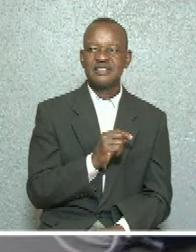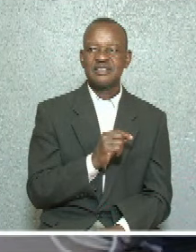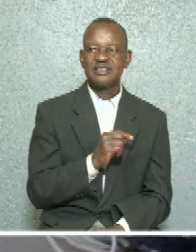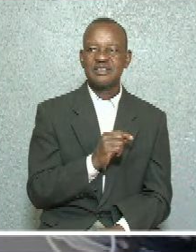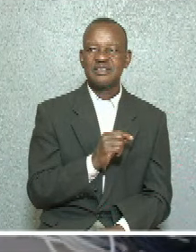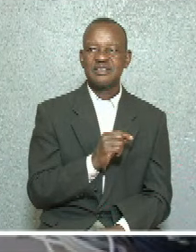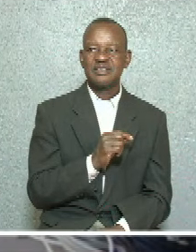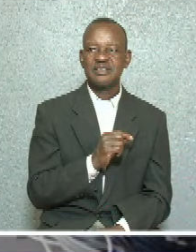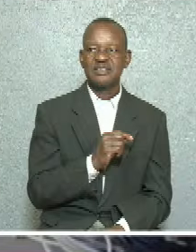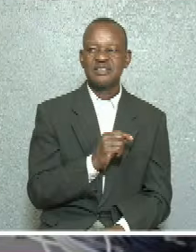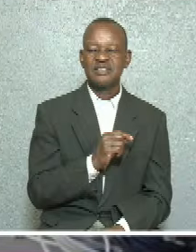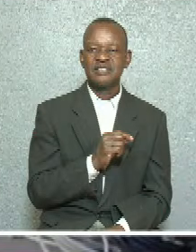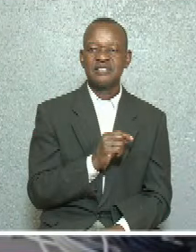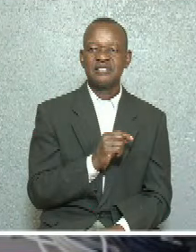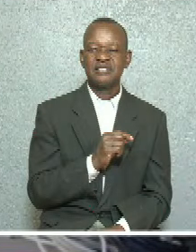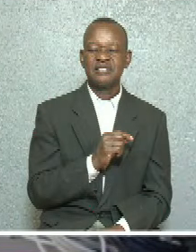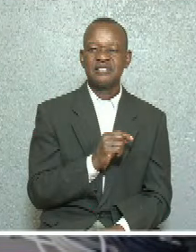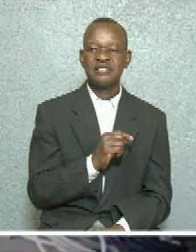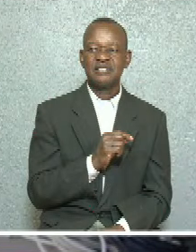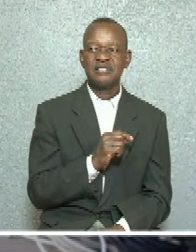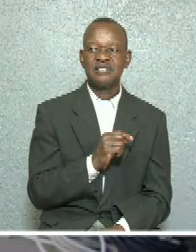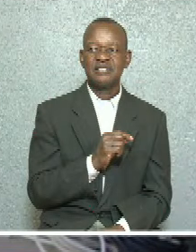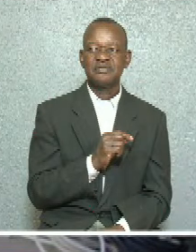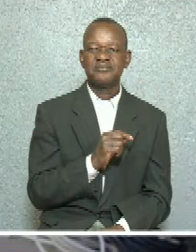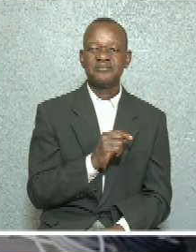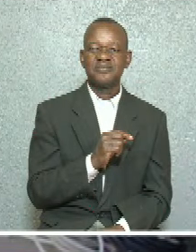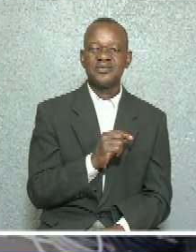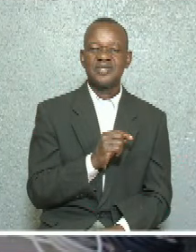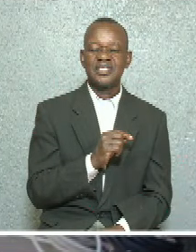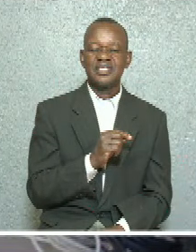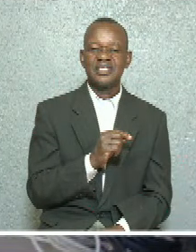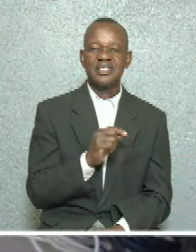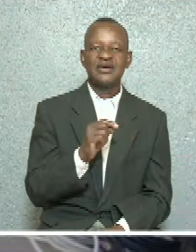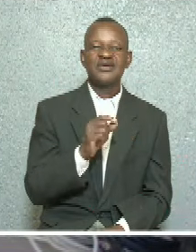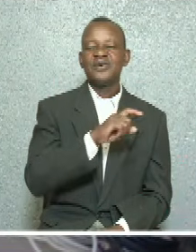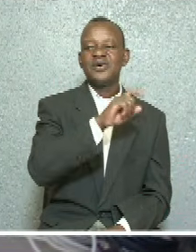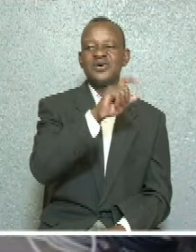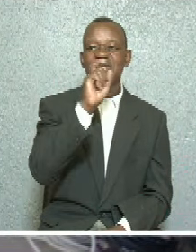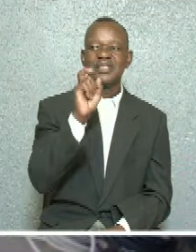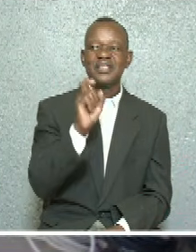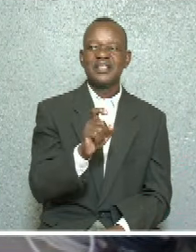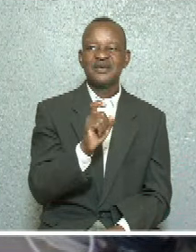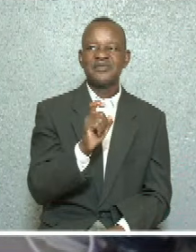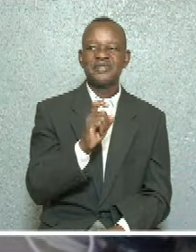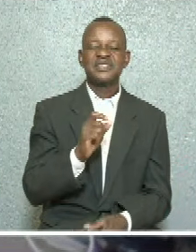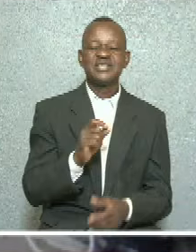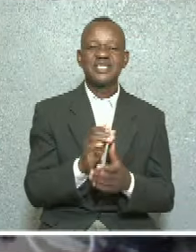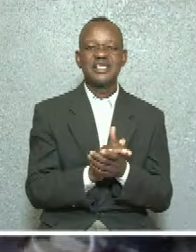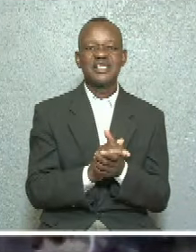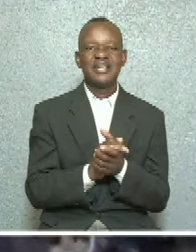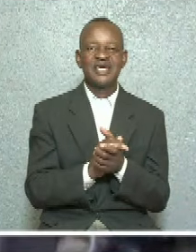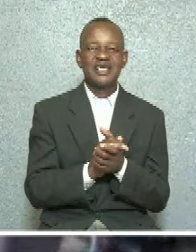I think her question is, what did he do in his private life? Did he sweep the house? Did he take care of his mom, his kids?